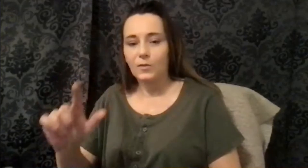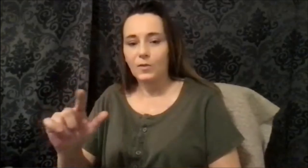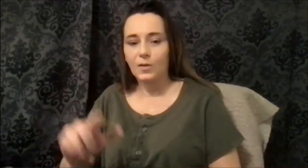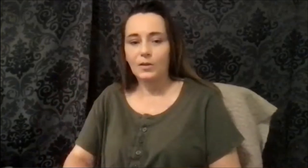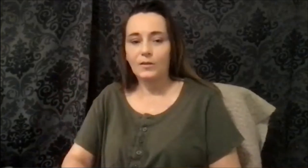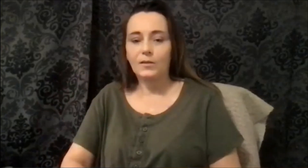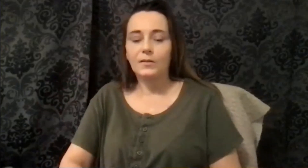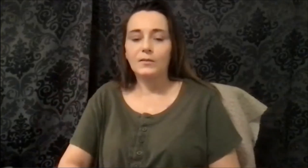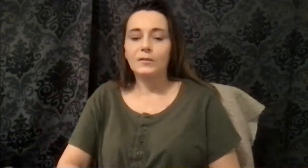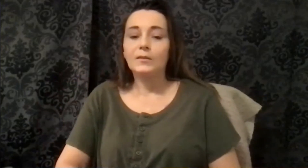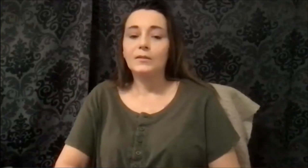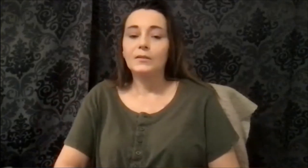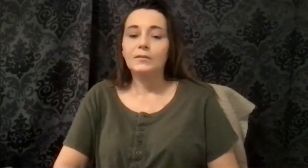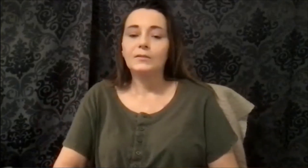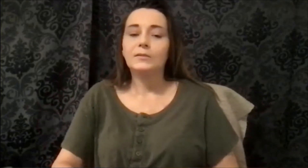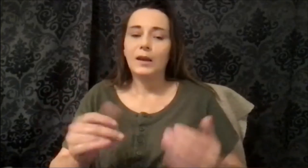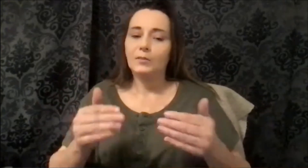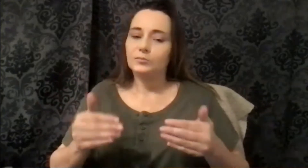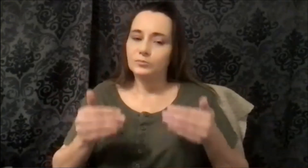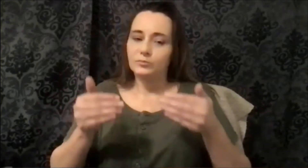So let's move on.